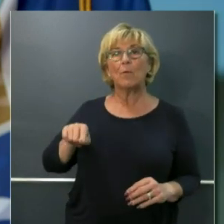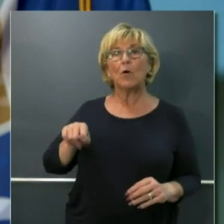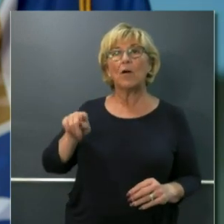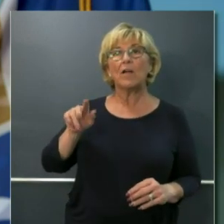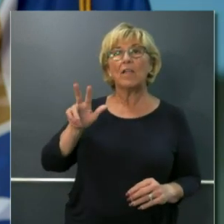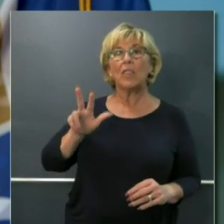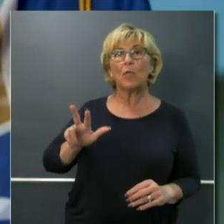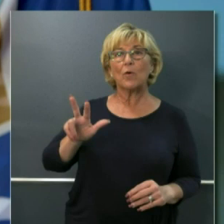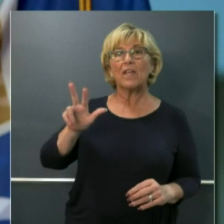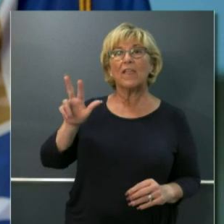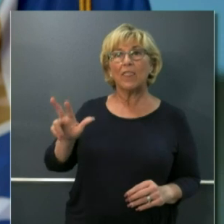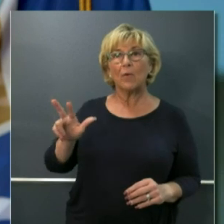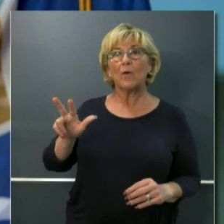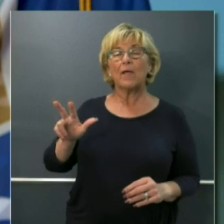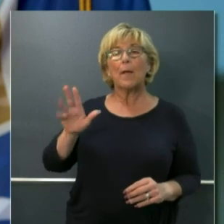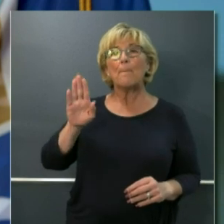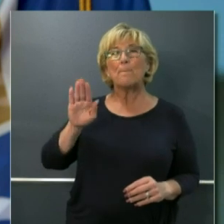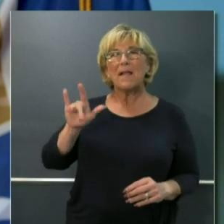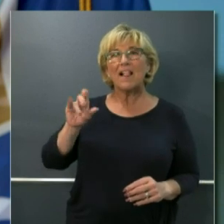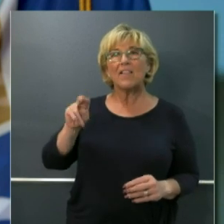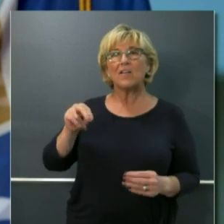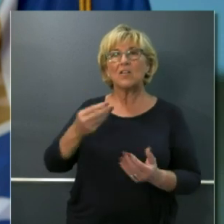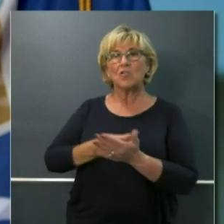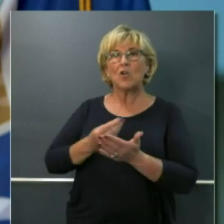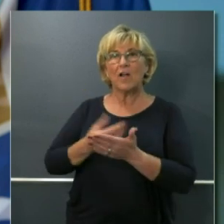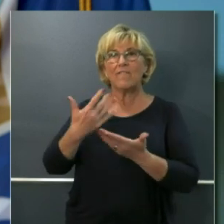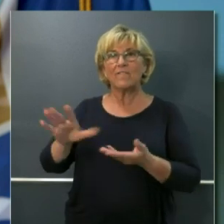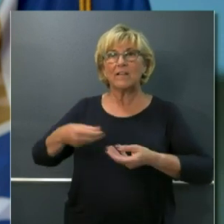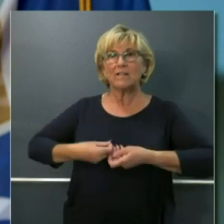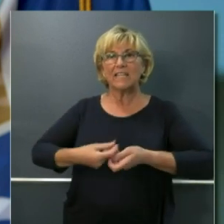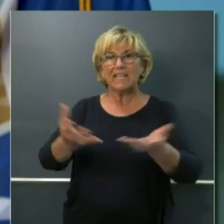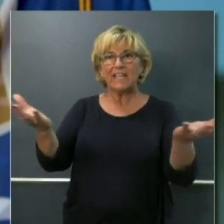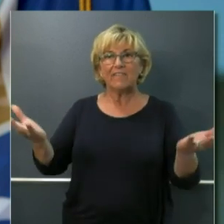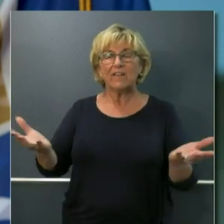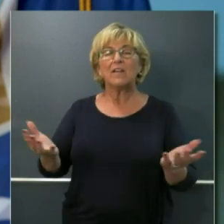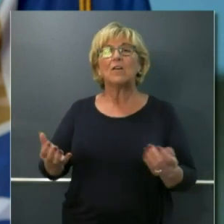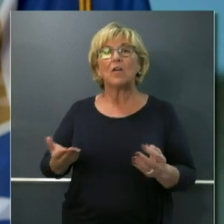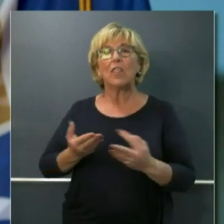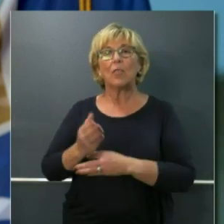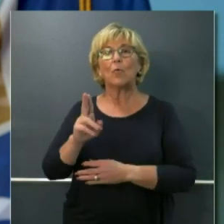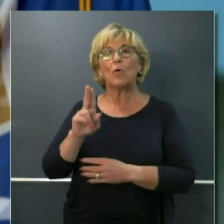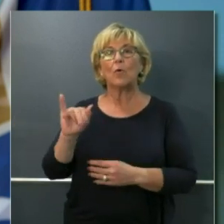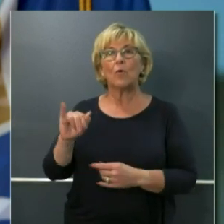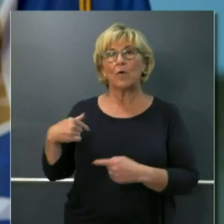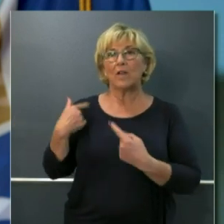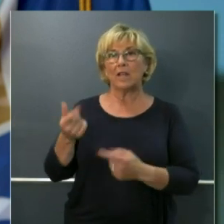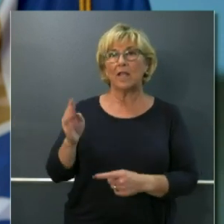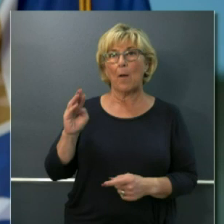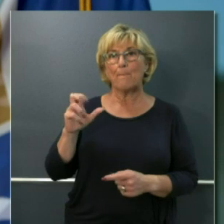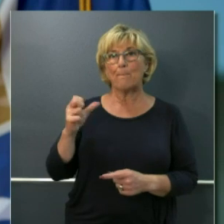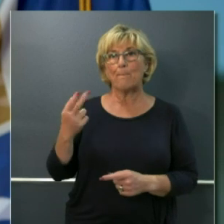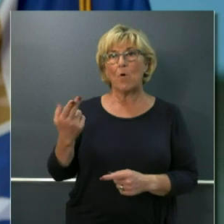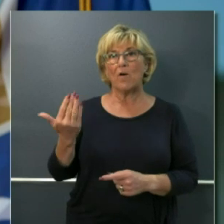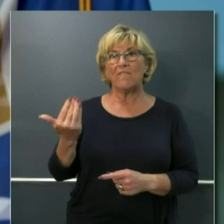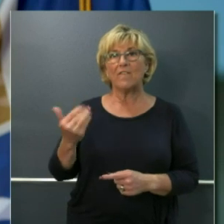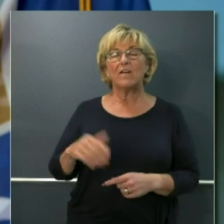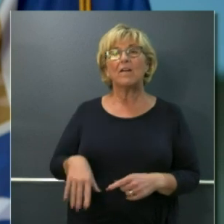$5.33 billion has been distributed through that system just since March 15th.